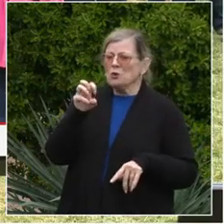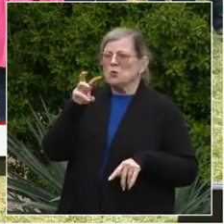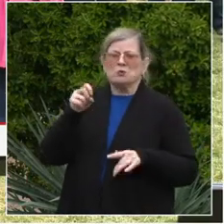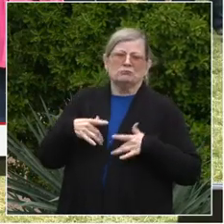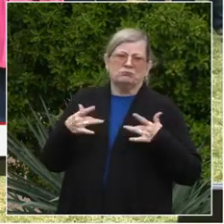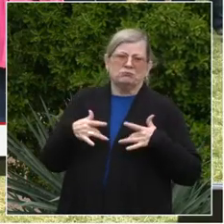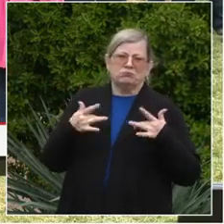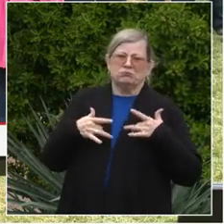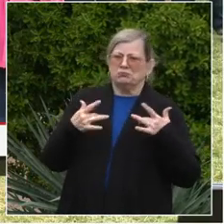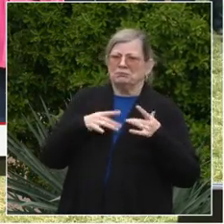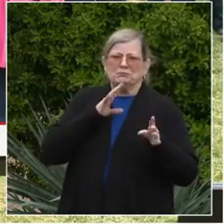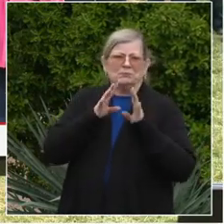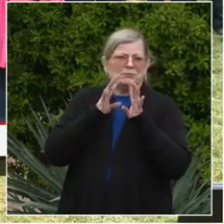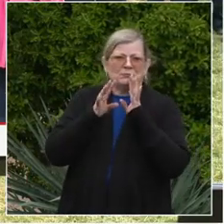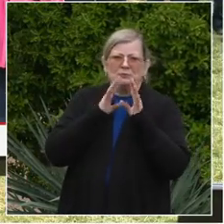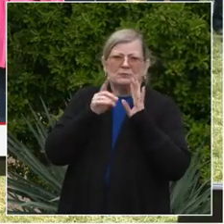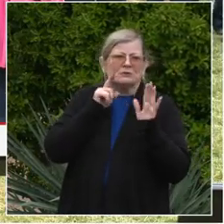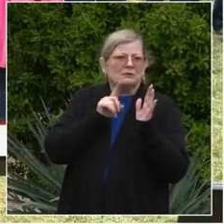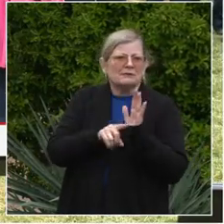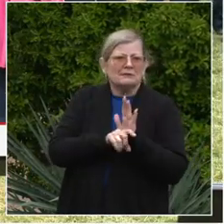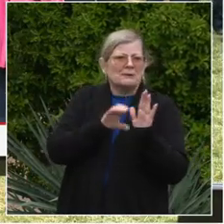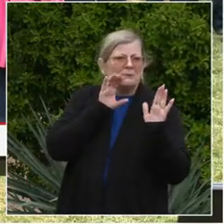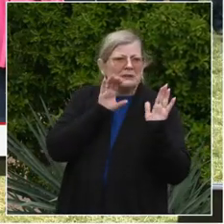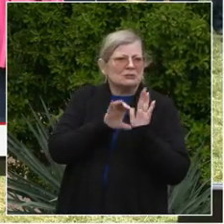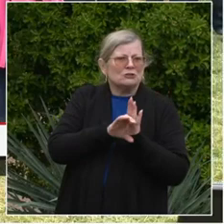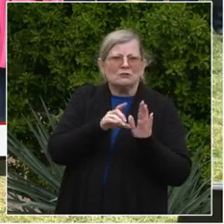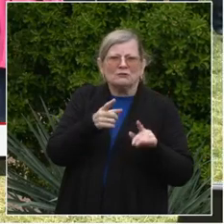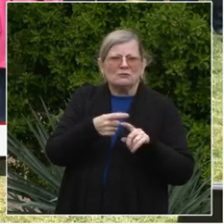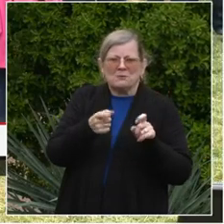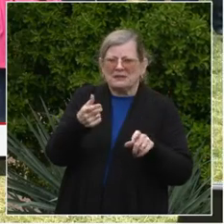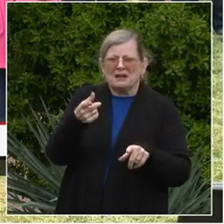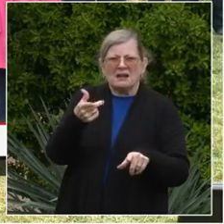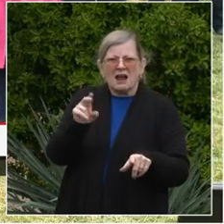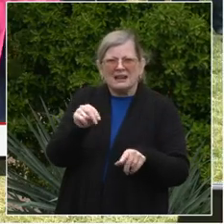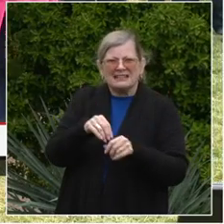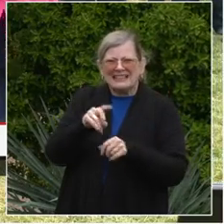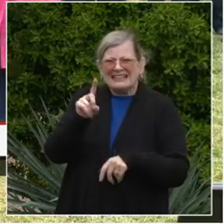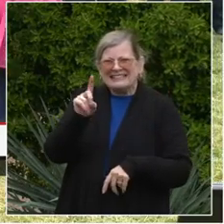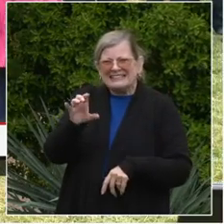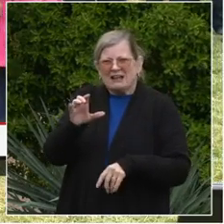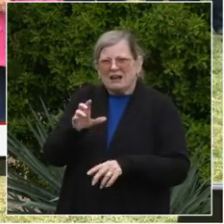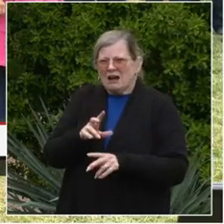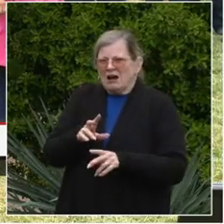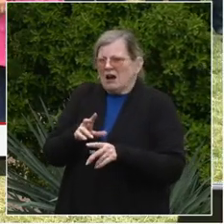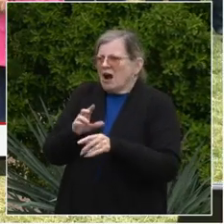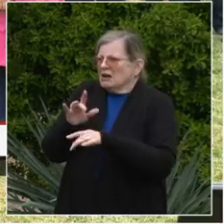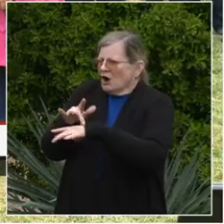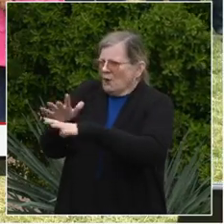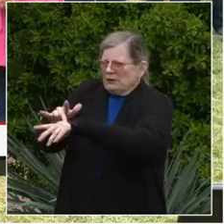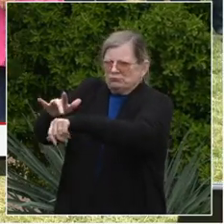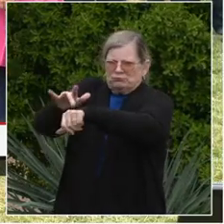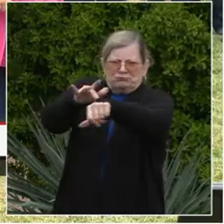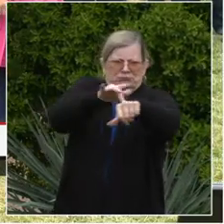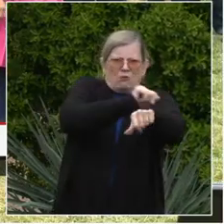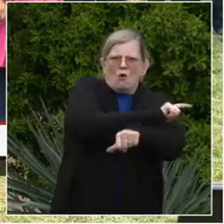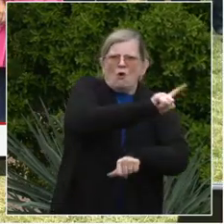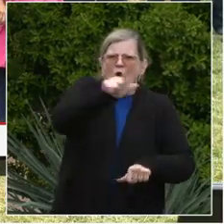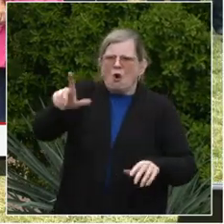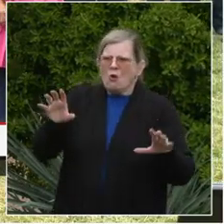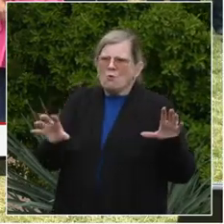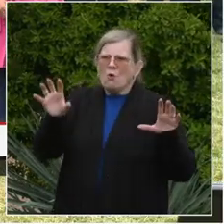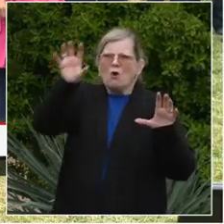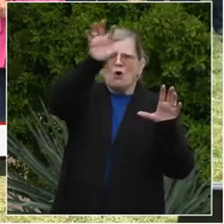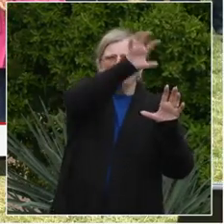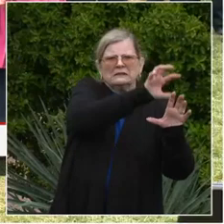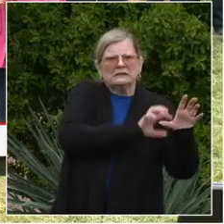of where we recovered firearms from in the District of Columbia. Guess what? It touches all wards. All wards, Ward 1, 2, 3, it touches all wards.